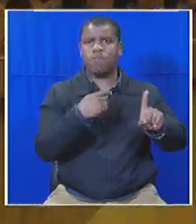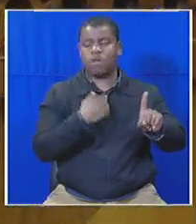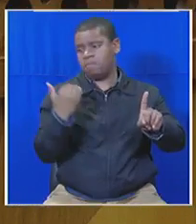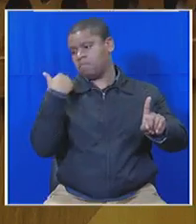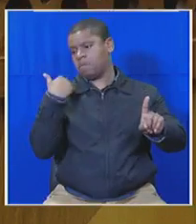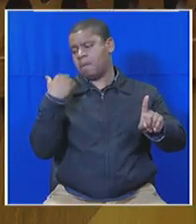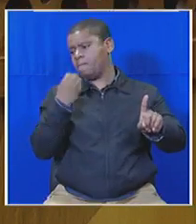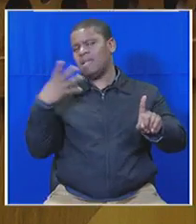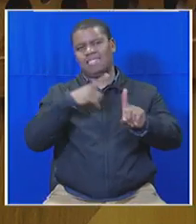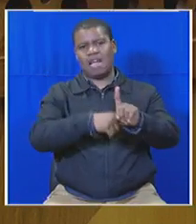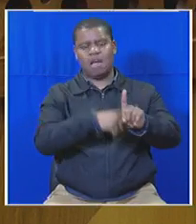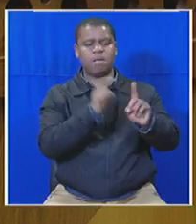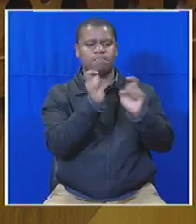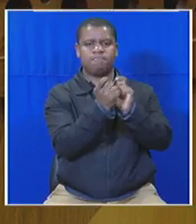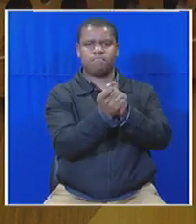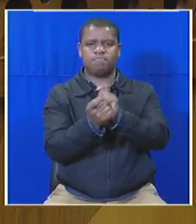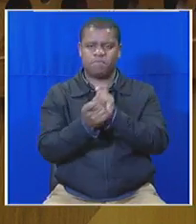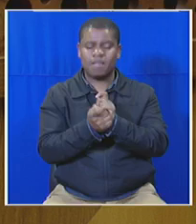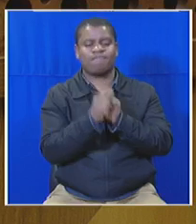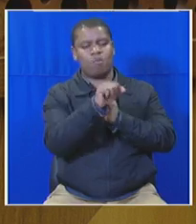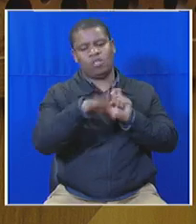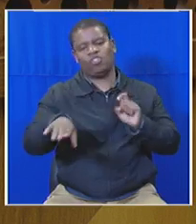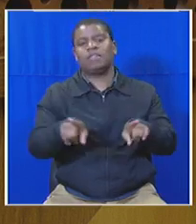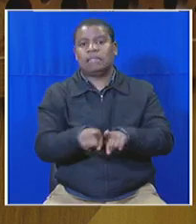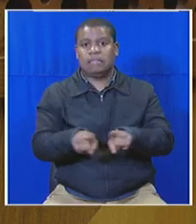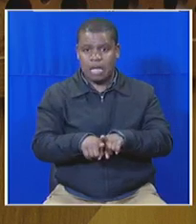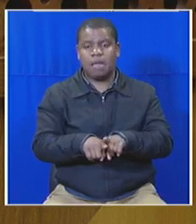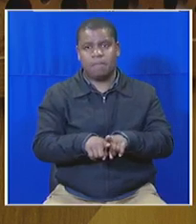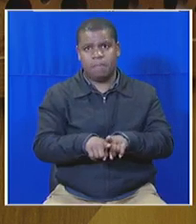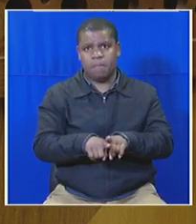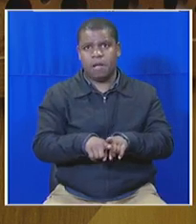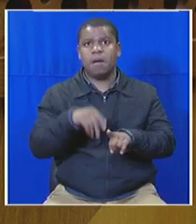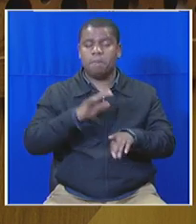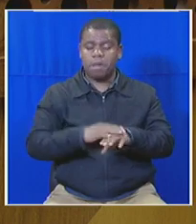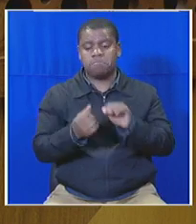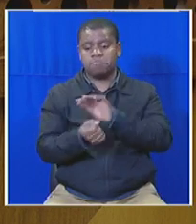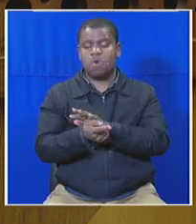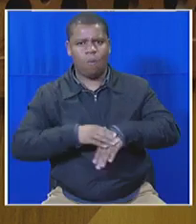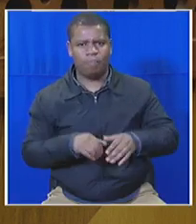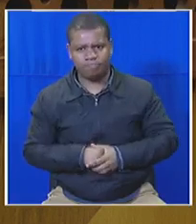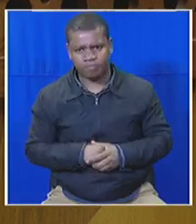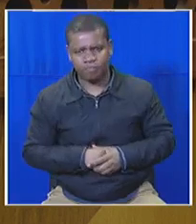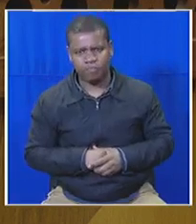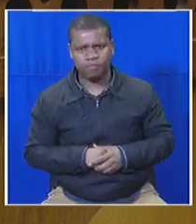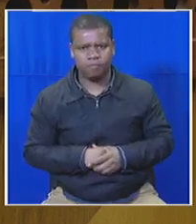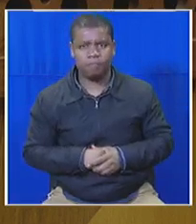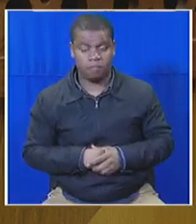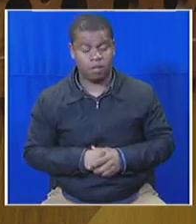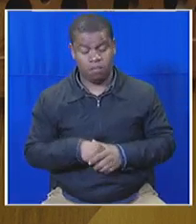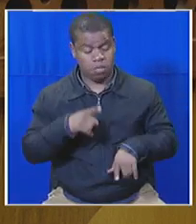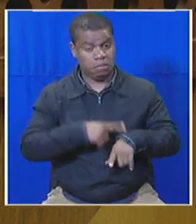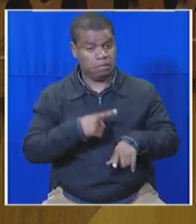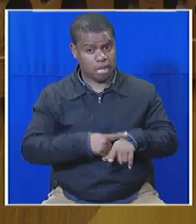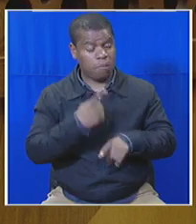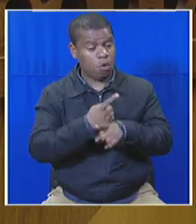several occasions, and his children, and I thank them personally for having been by Ken's side in his last days. Ken would at times refer to me